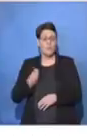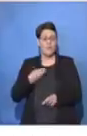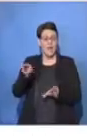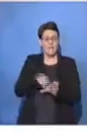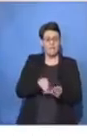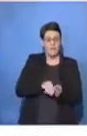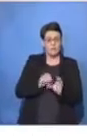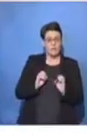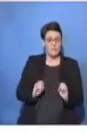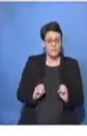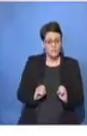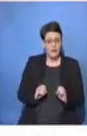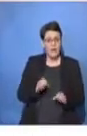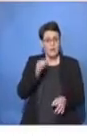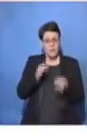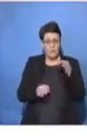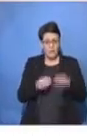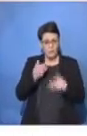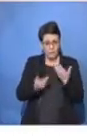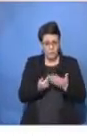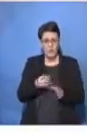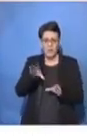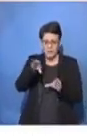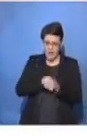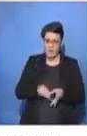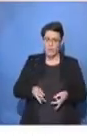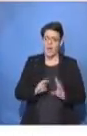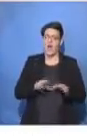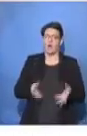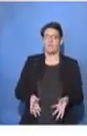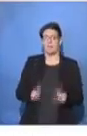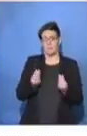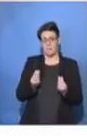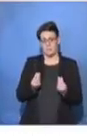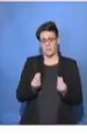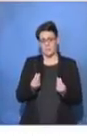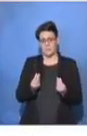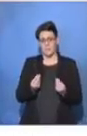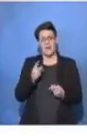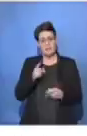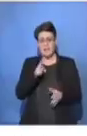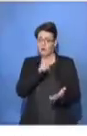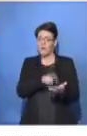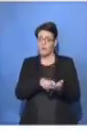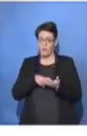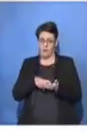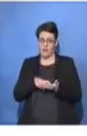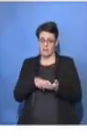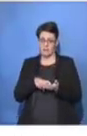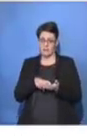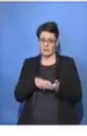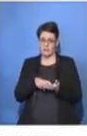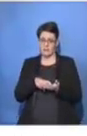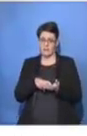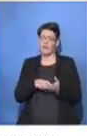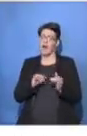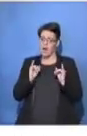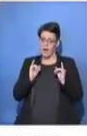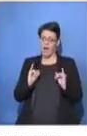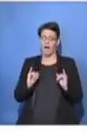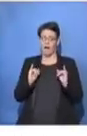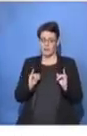participation in the political process. This matter requires